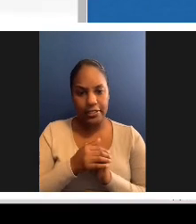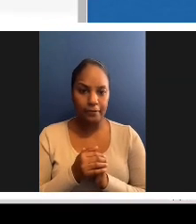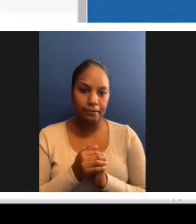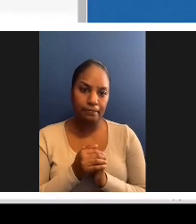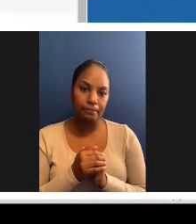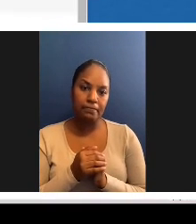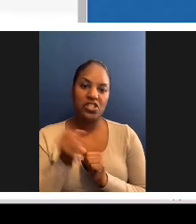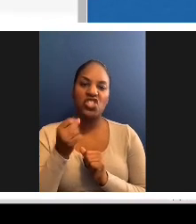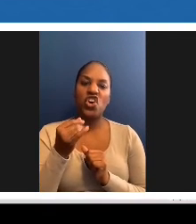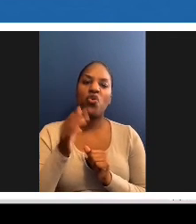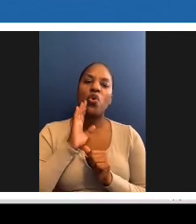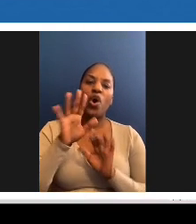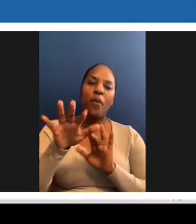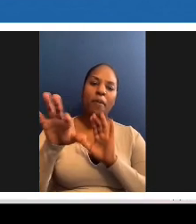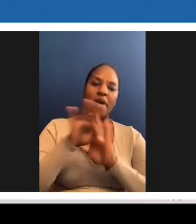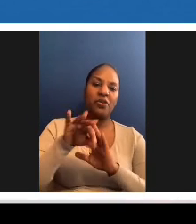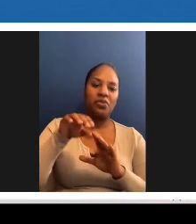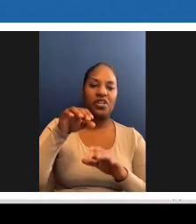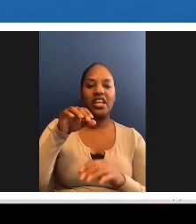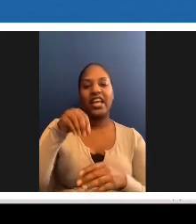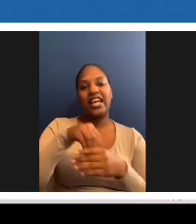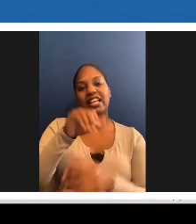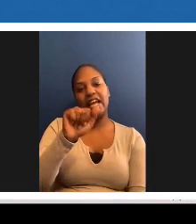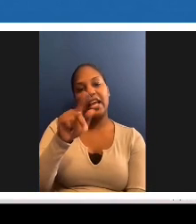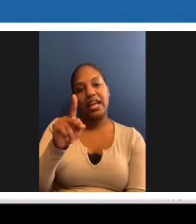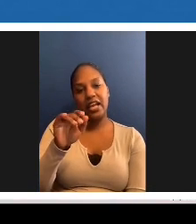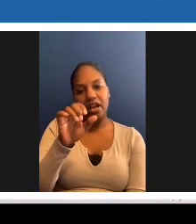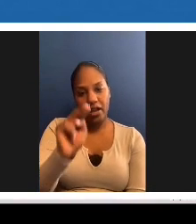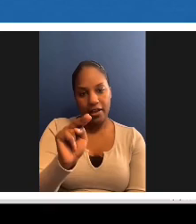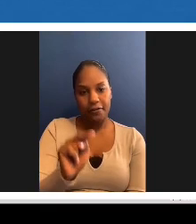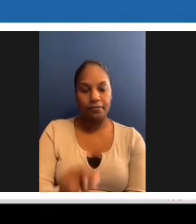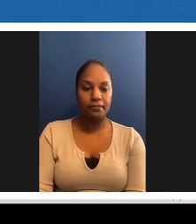So we're just going to pick the one at Aiken.